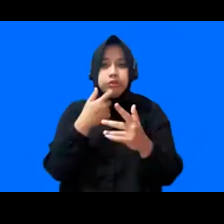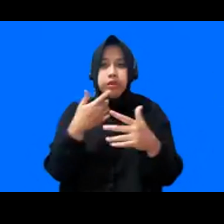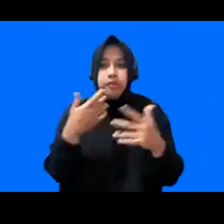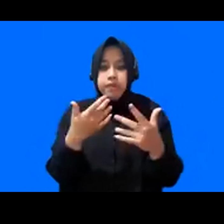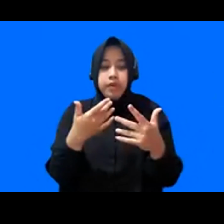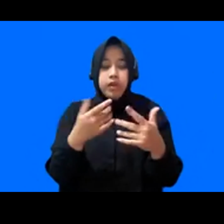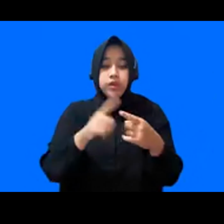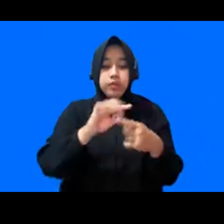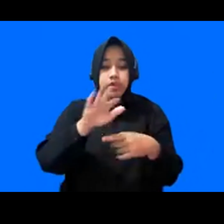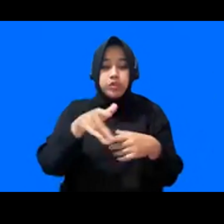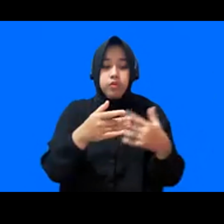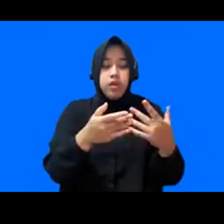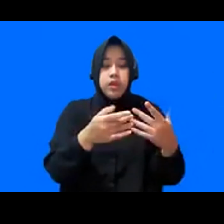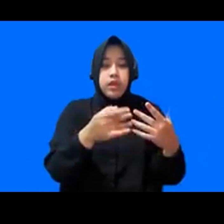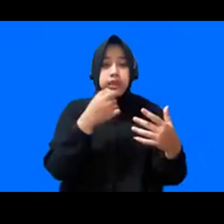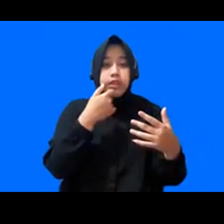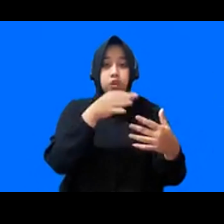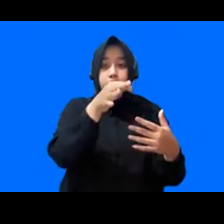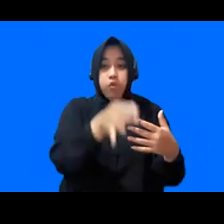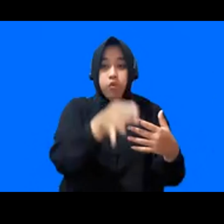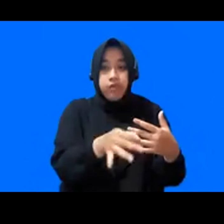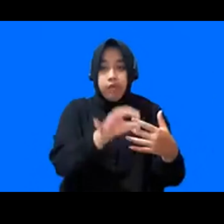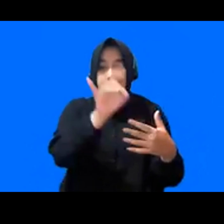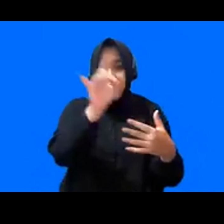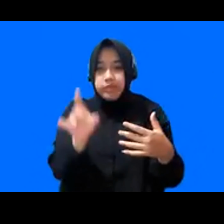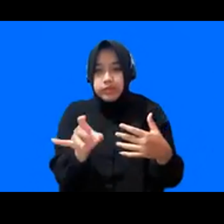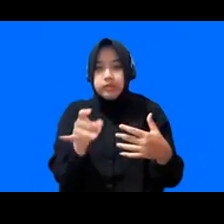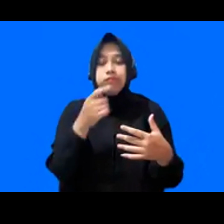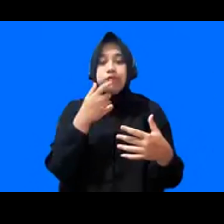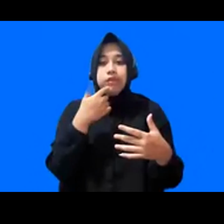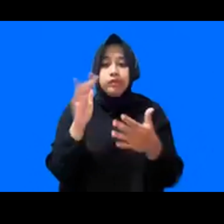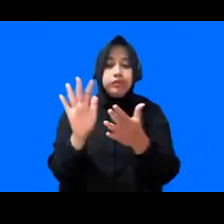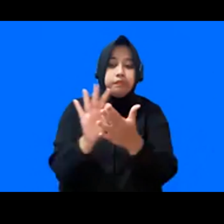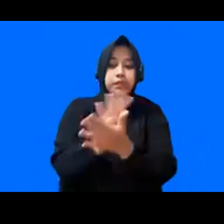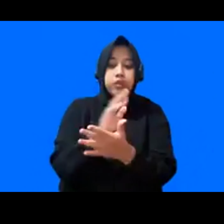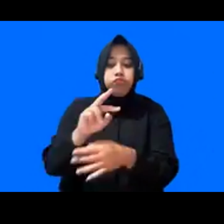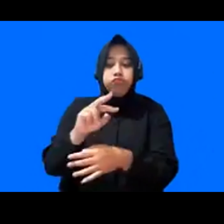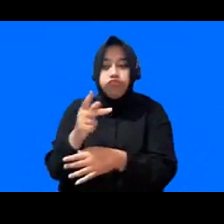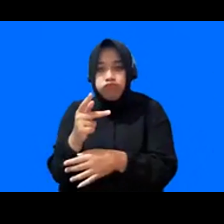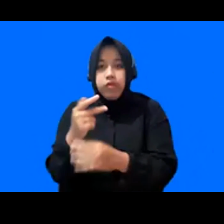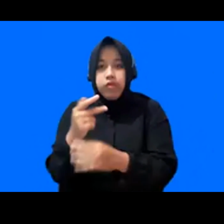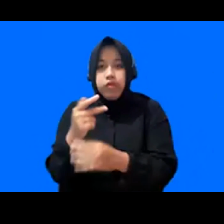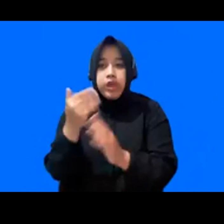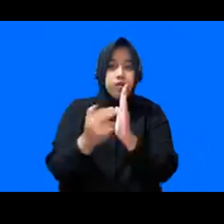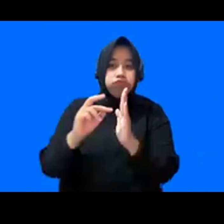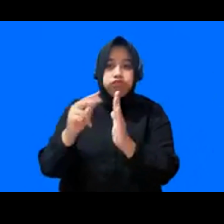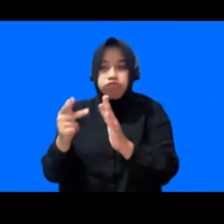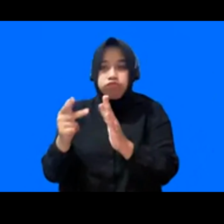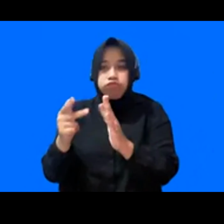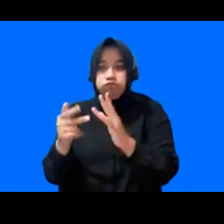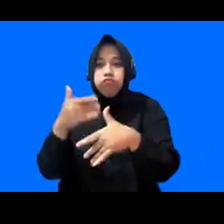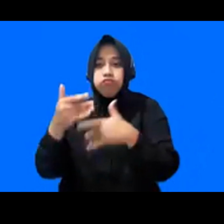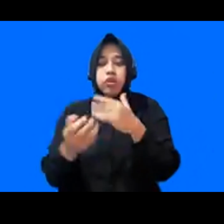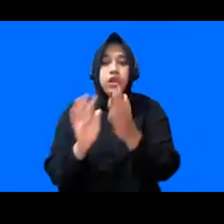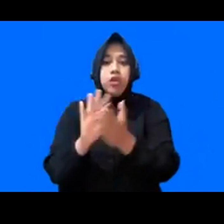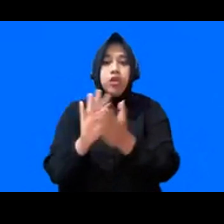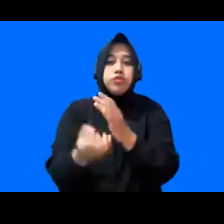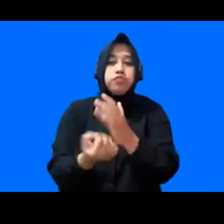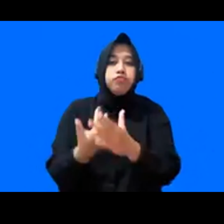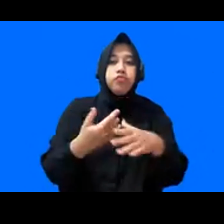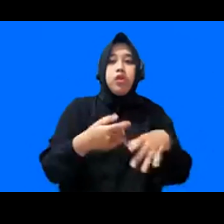through the various reform and policy opportunities that can be implemented in the region. They have focused on highlighting opportunities that